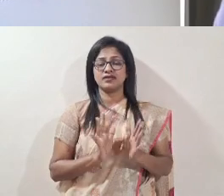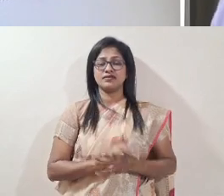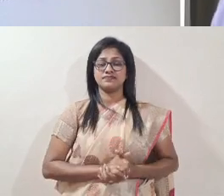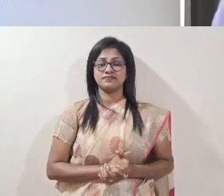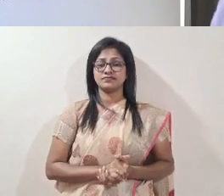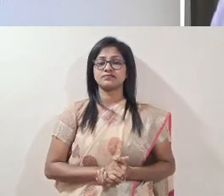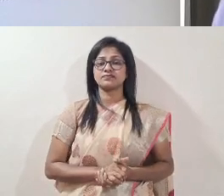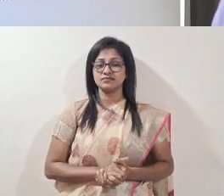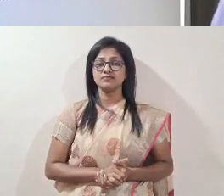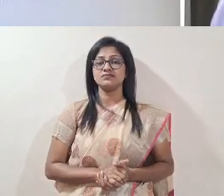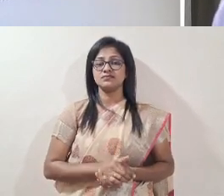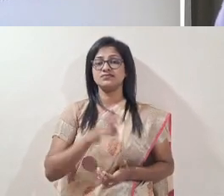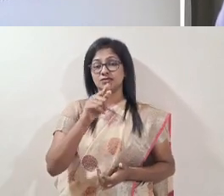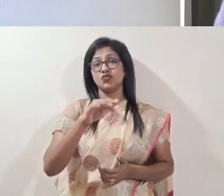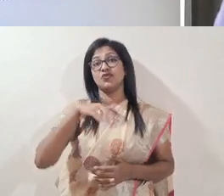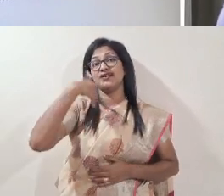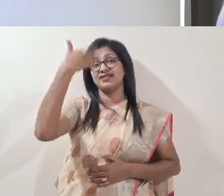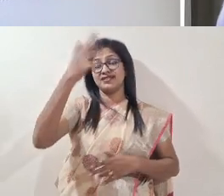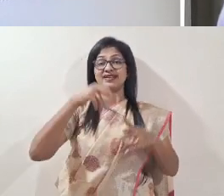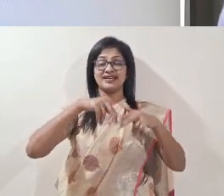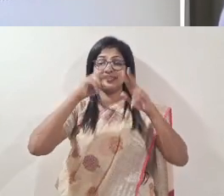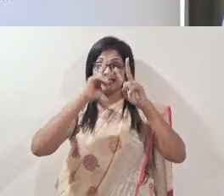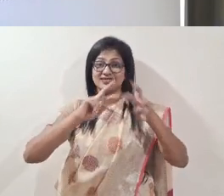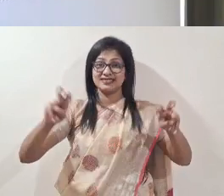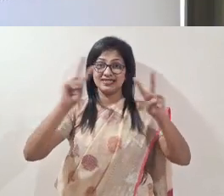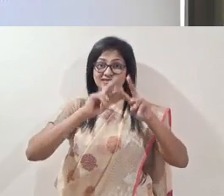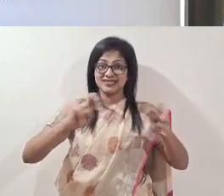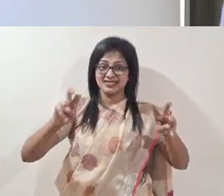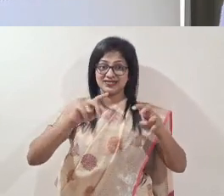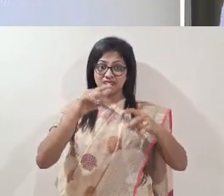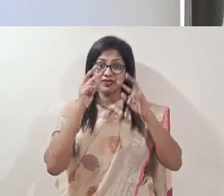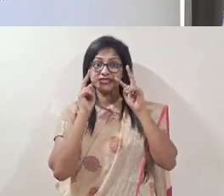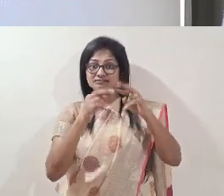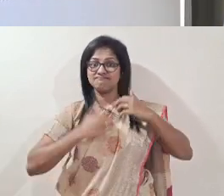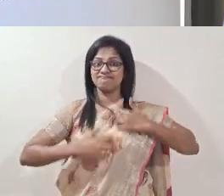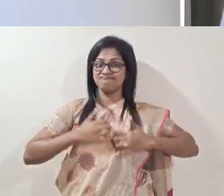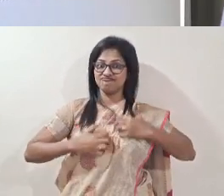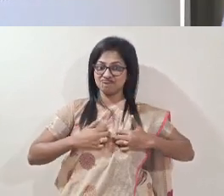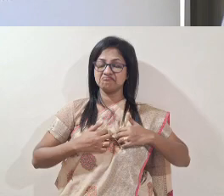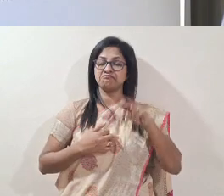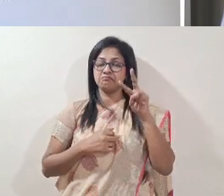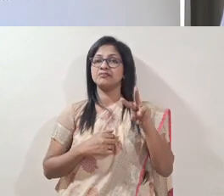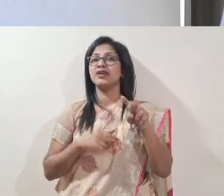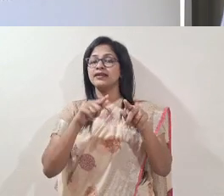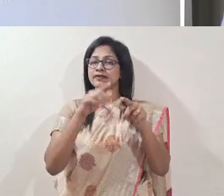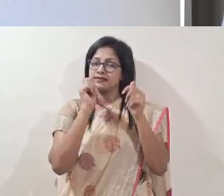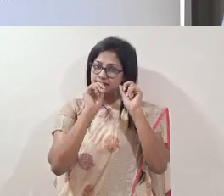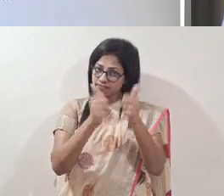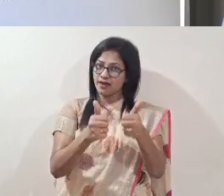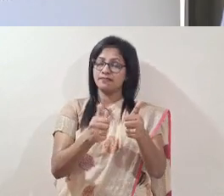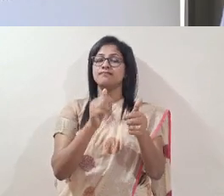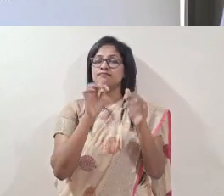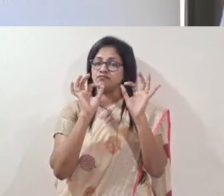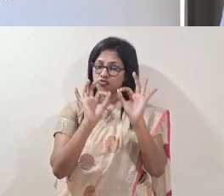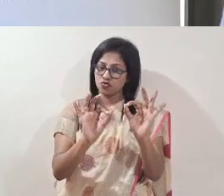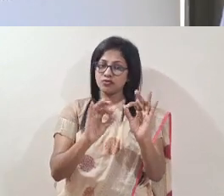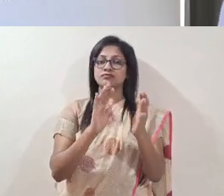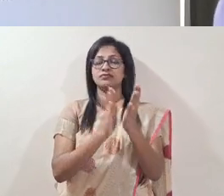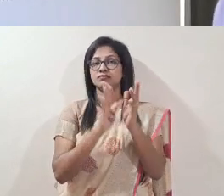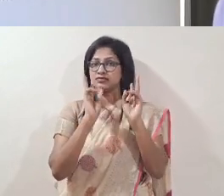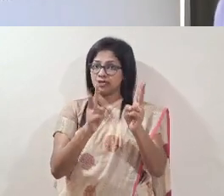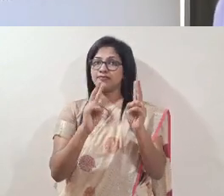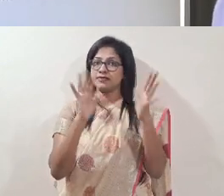So because you are going to be a researcher, finally I think see you from enthusiasm. Okay, keep it up. Thank